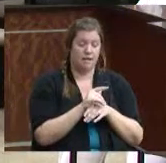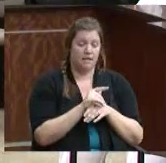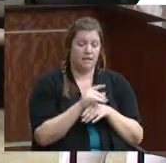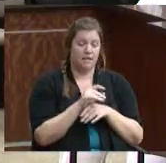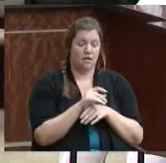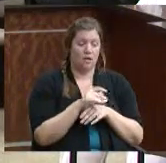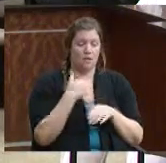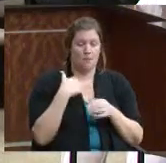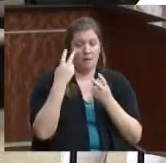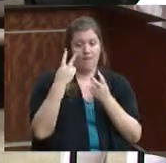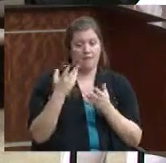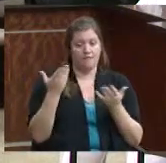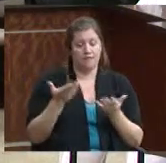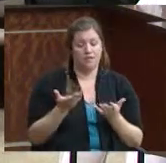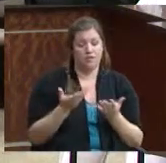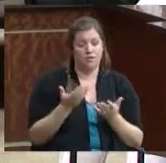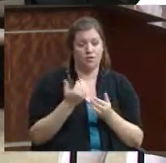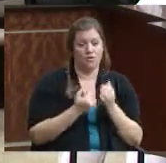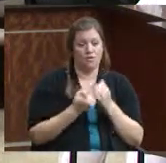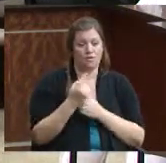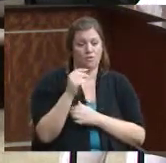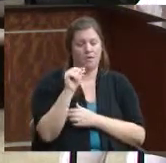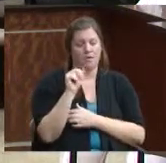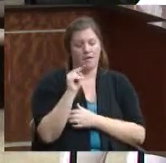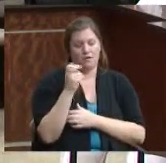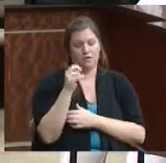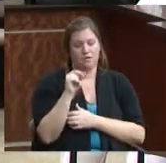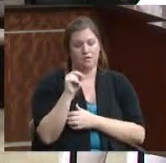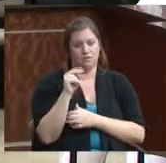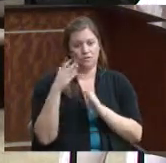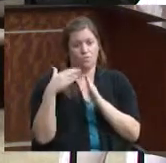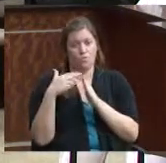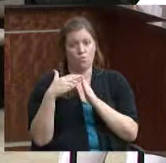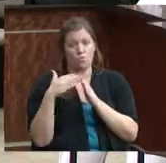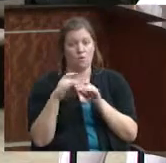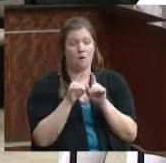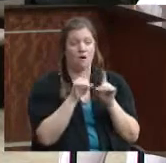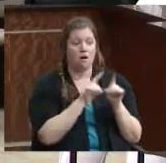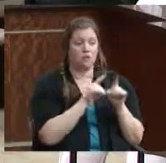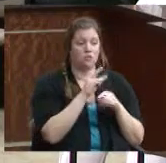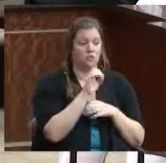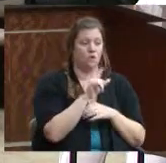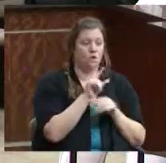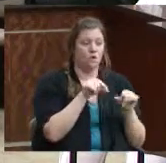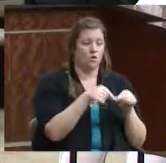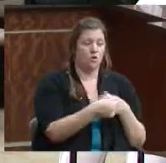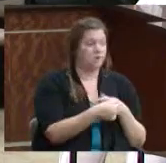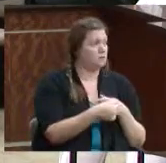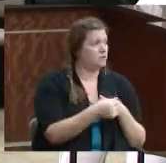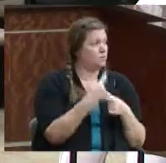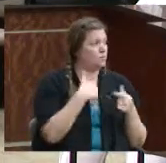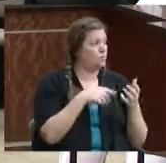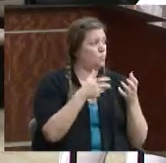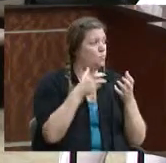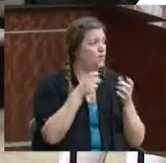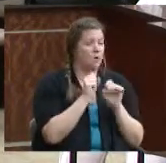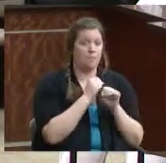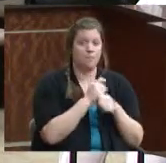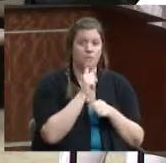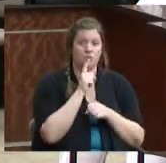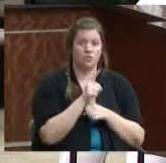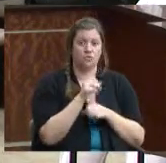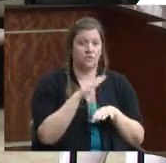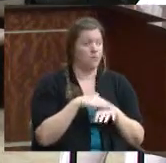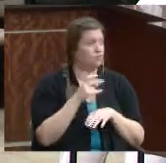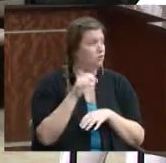on behalf of all of us at Anderson's Corner and also at Laurel Gardens, we want to make sure it's